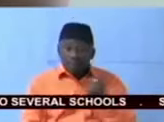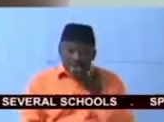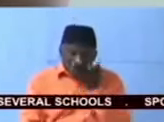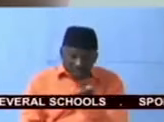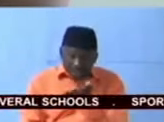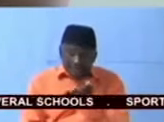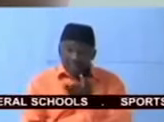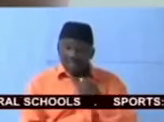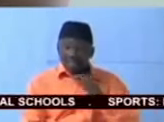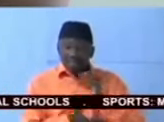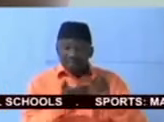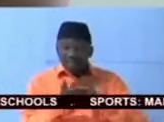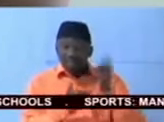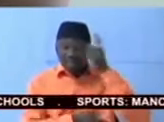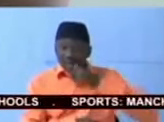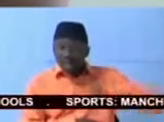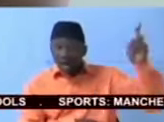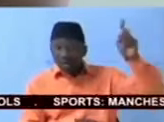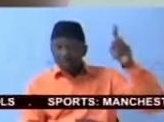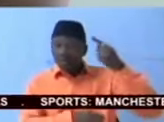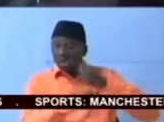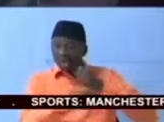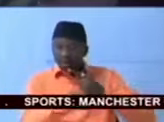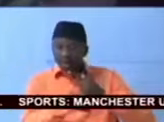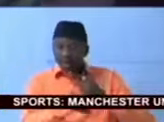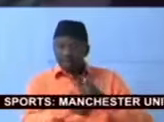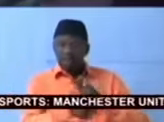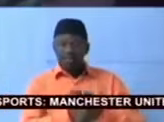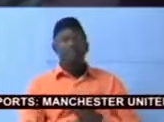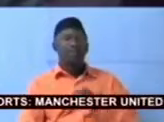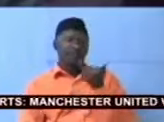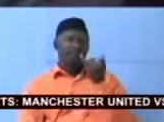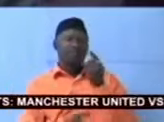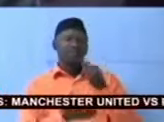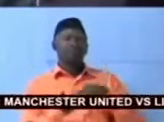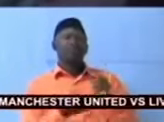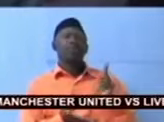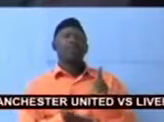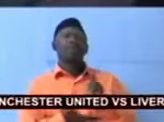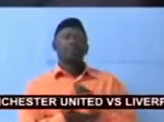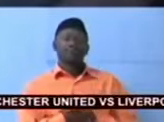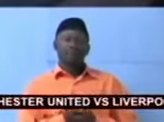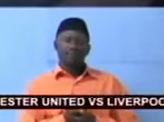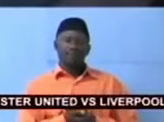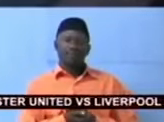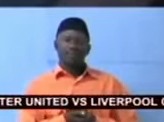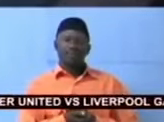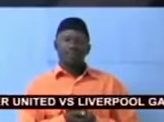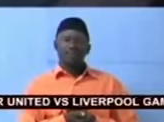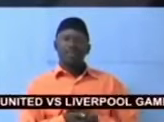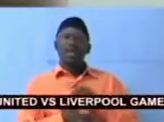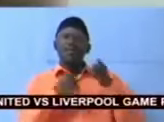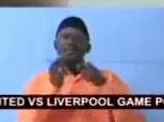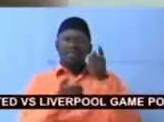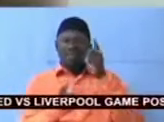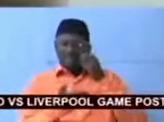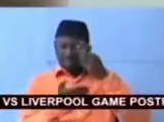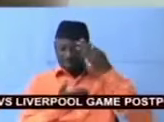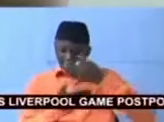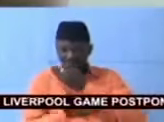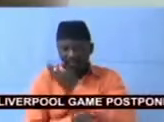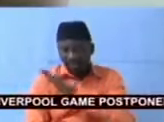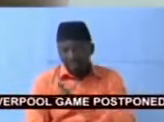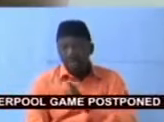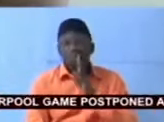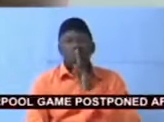jox ko dal neena genn rew mi. That's correct. Non la. Can you tell the commission who replaced him? Mën nga wax commission bi bañ